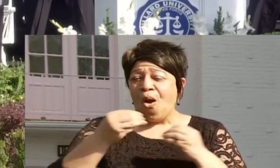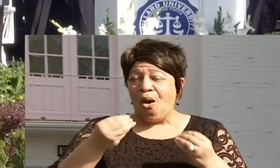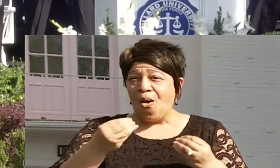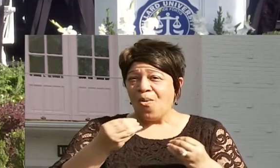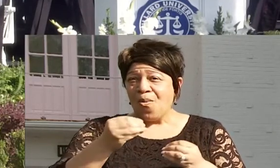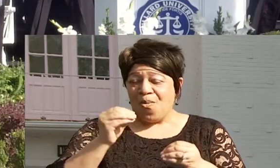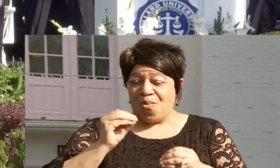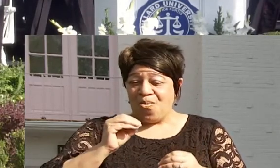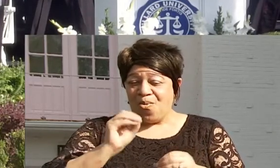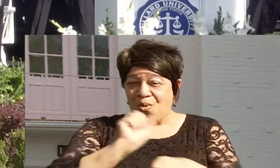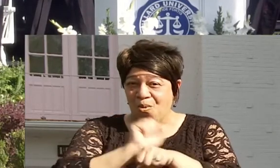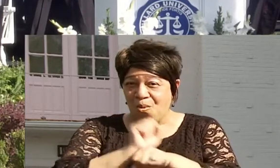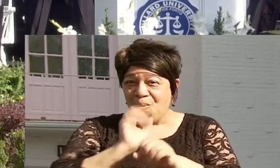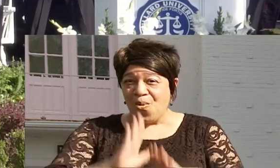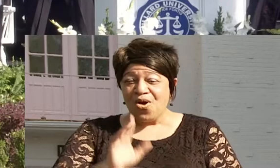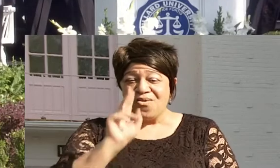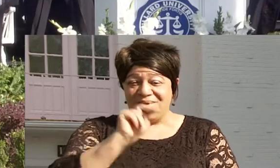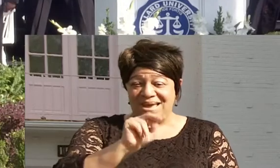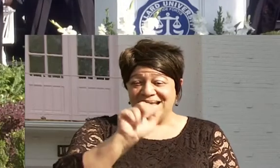NAACP.